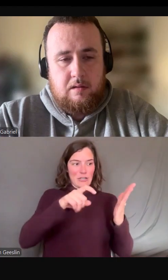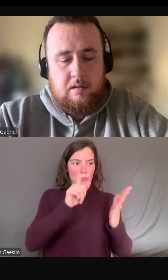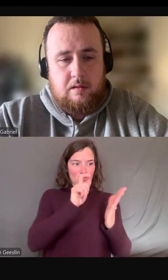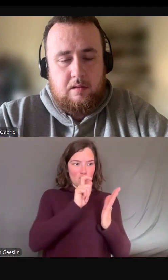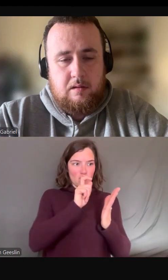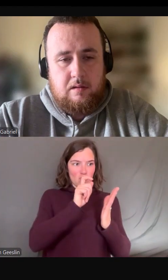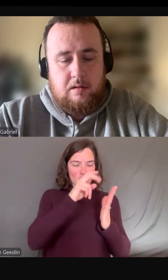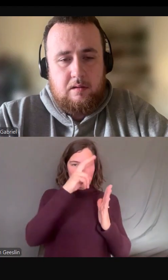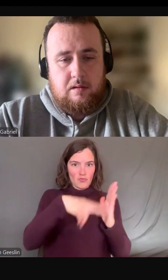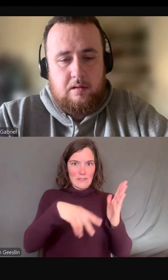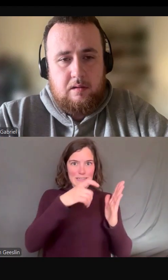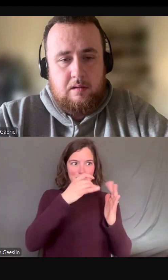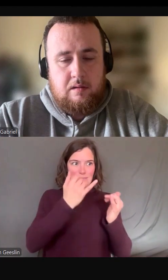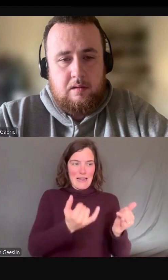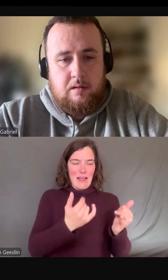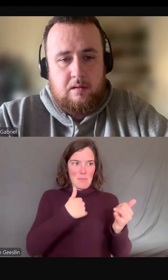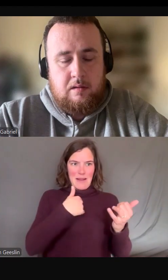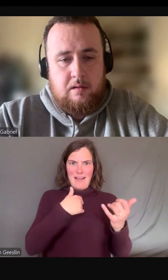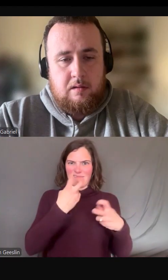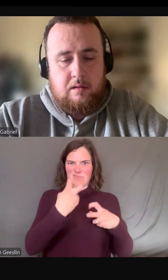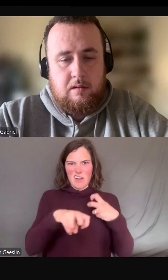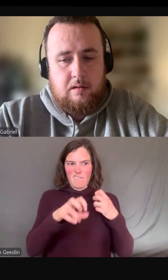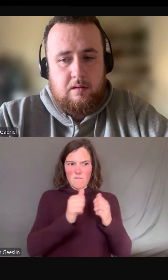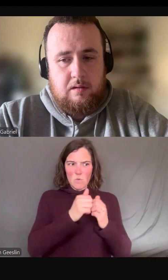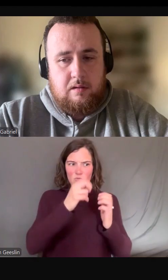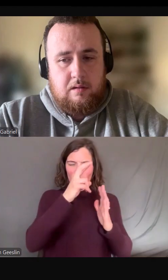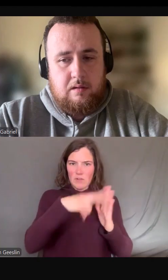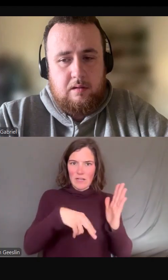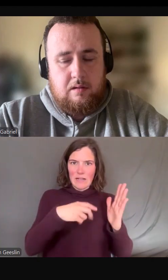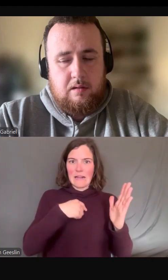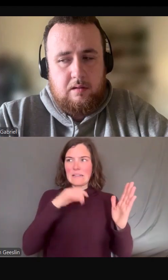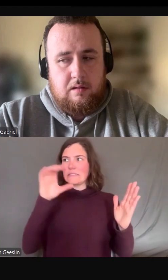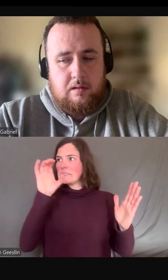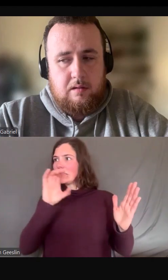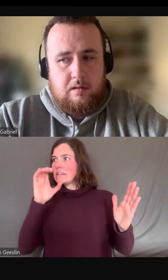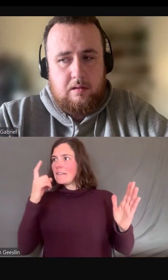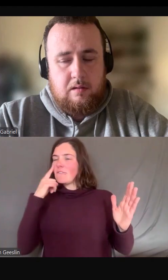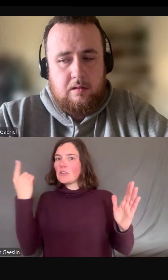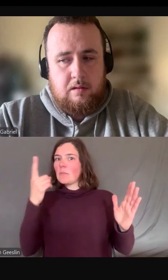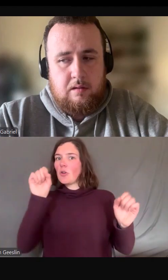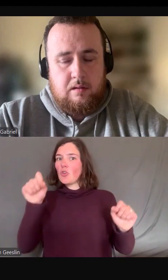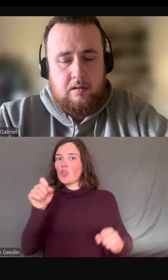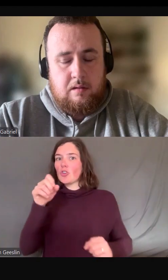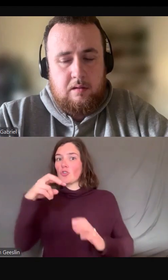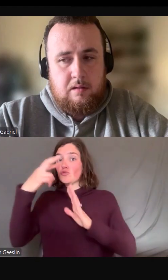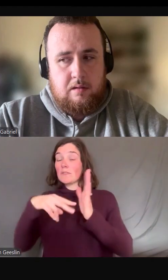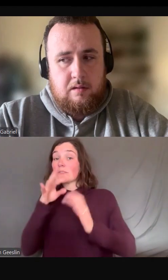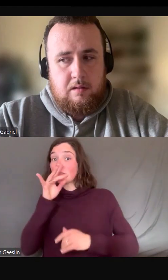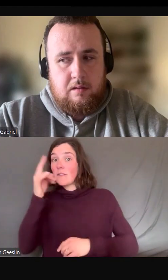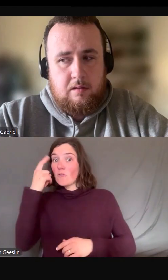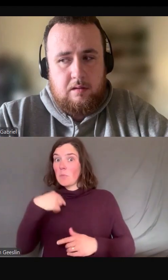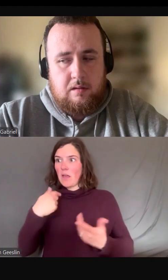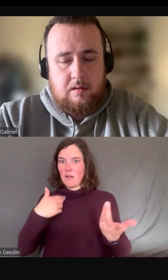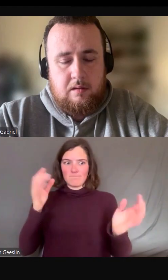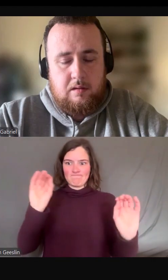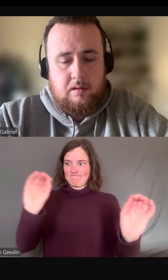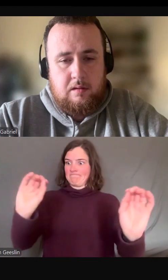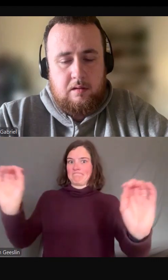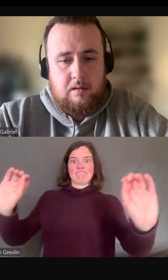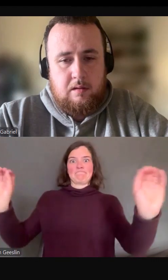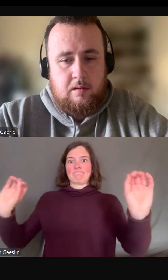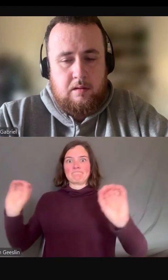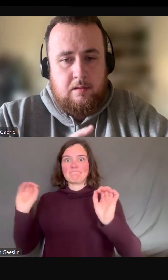that area. And I went to find something that would read for me, and I didn't have anything.